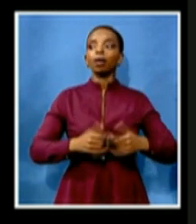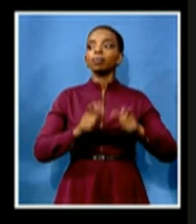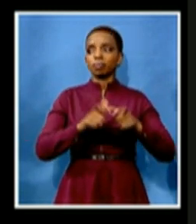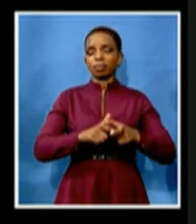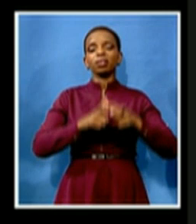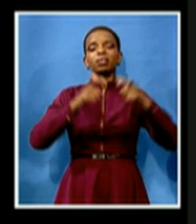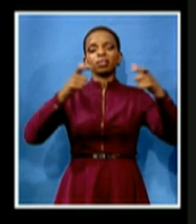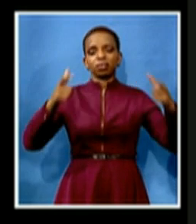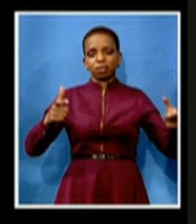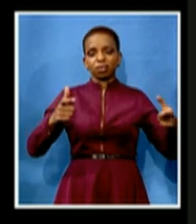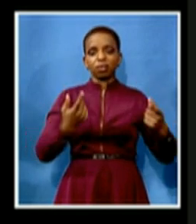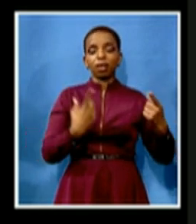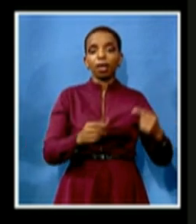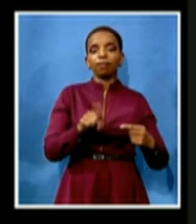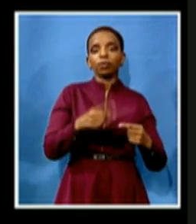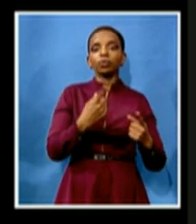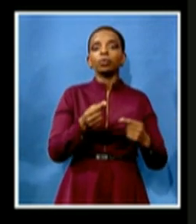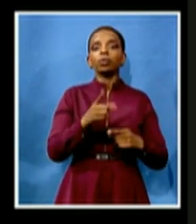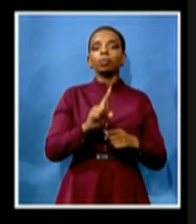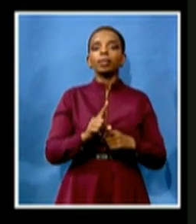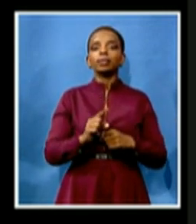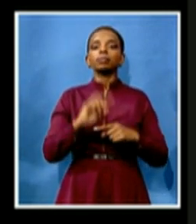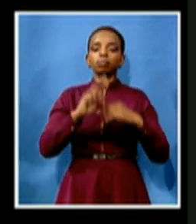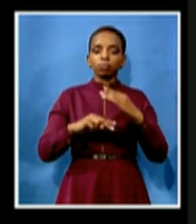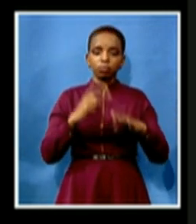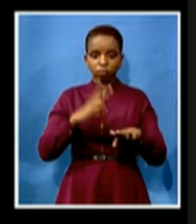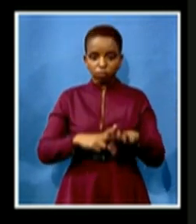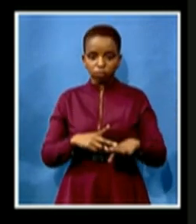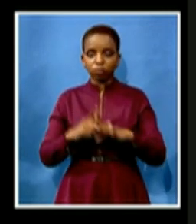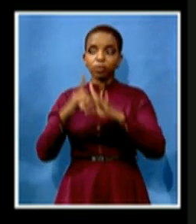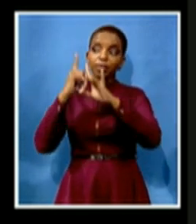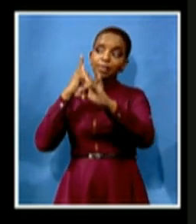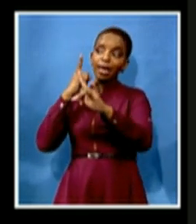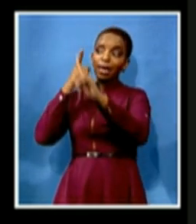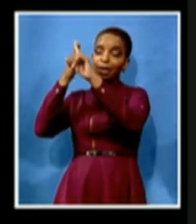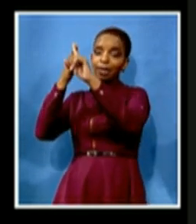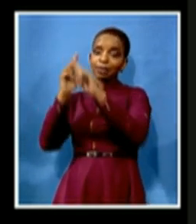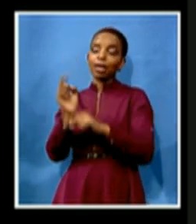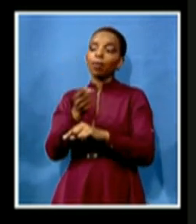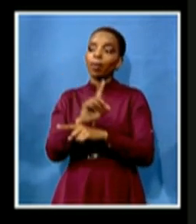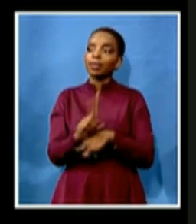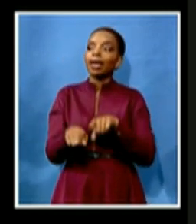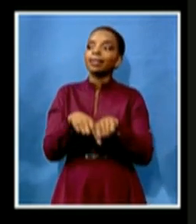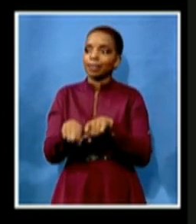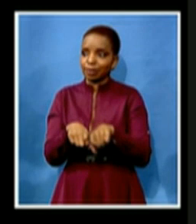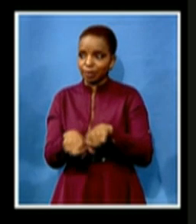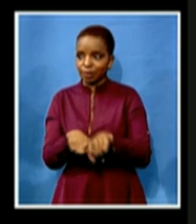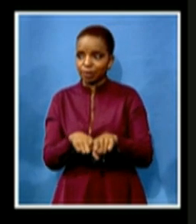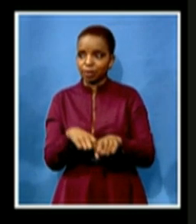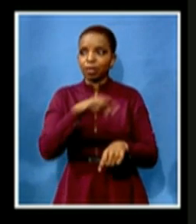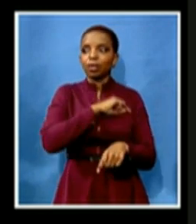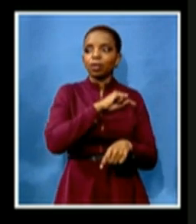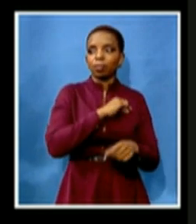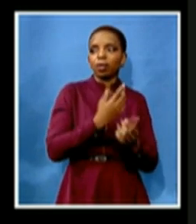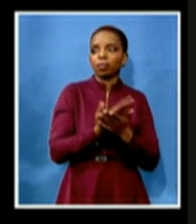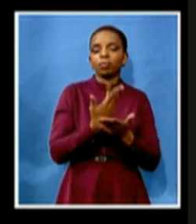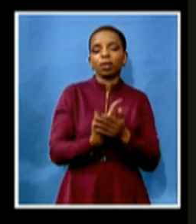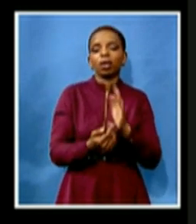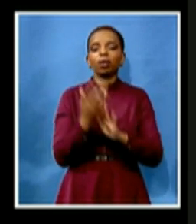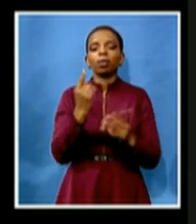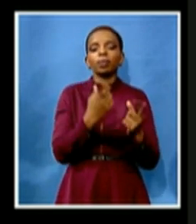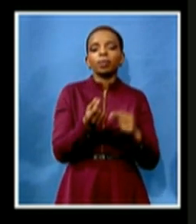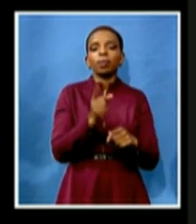retarget the testing so that you can go and deal with the upsurge in the Western Cape, because that's where you